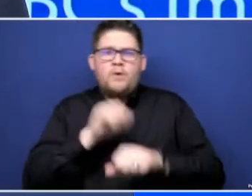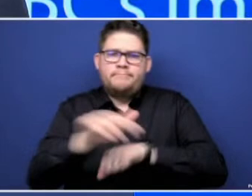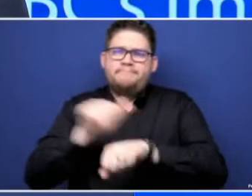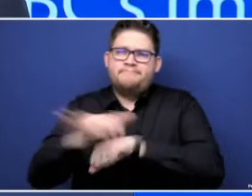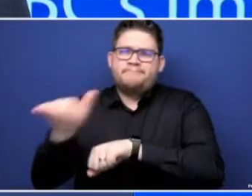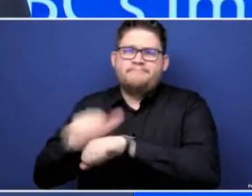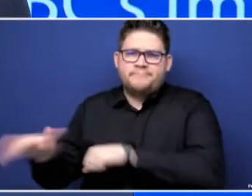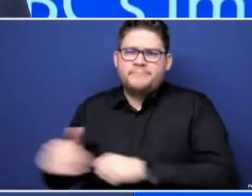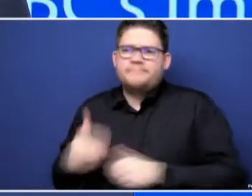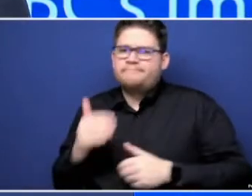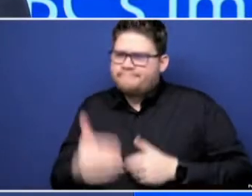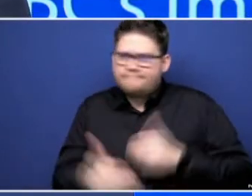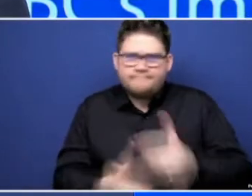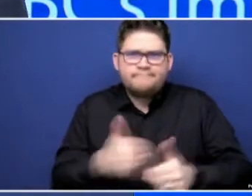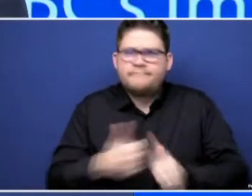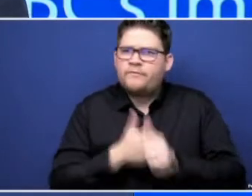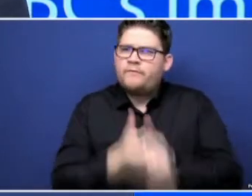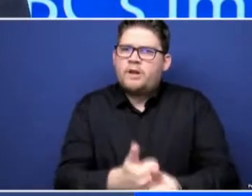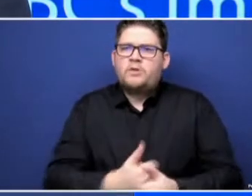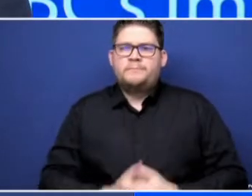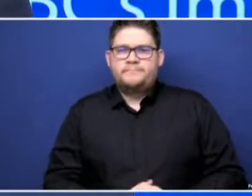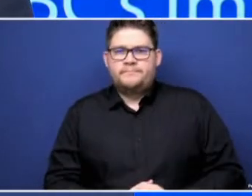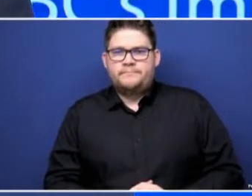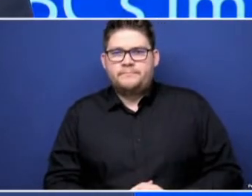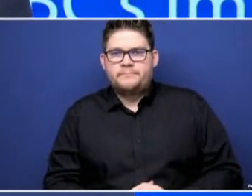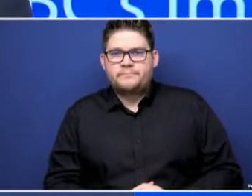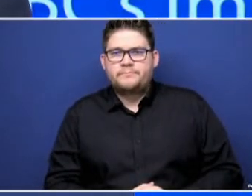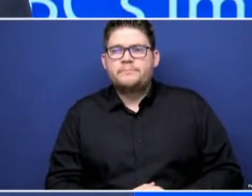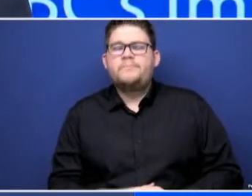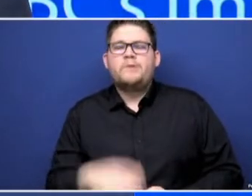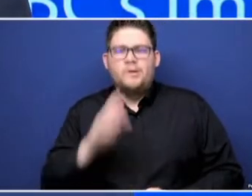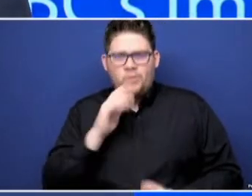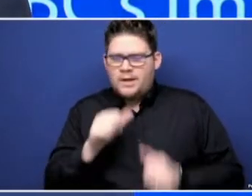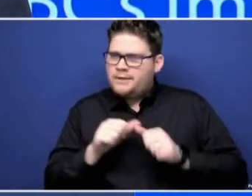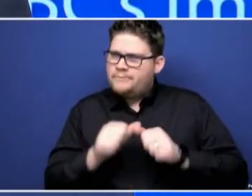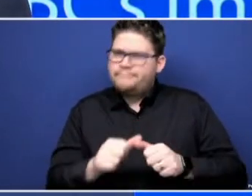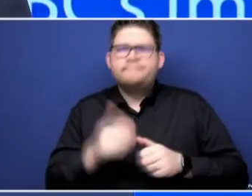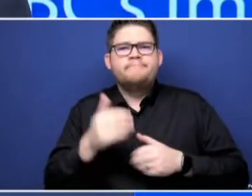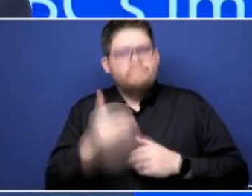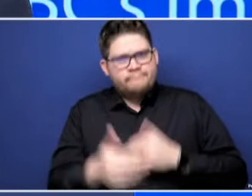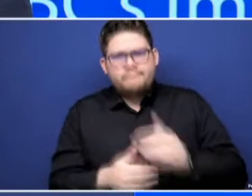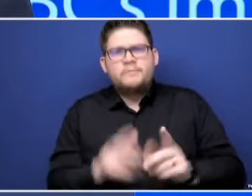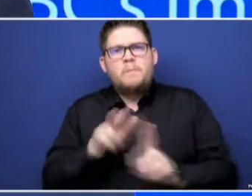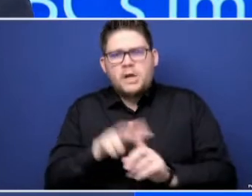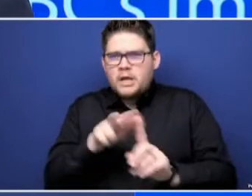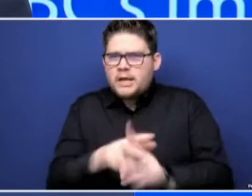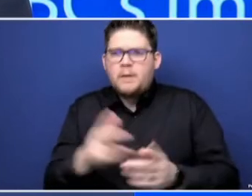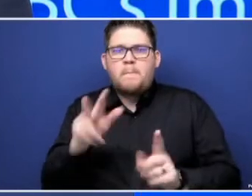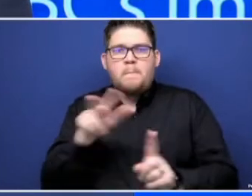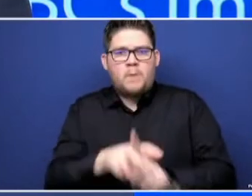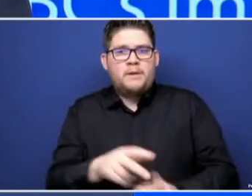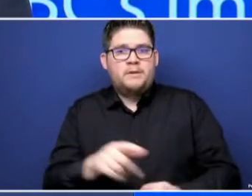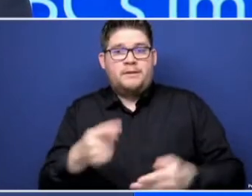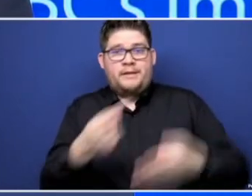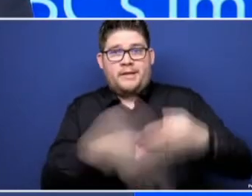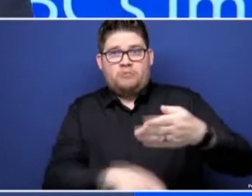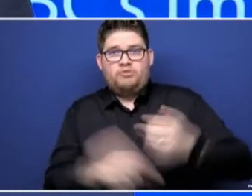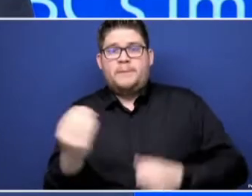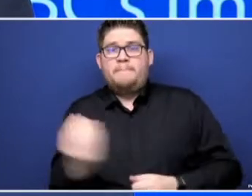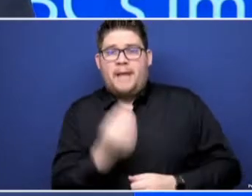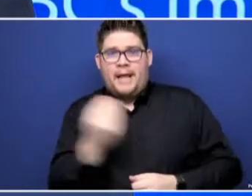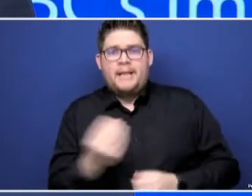been decimated. If we say to the world, stay home, there are going to be adverse consequences to that. So many of the